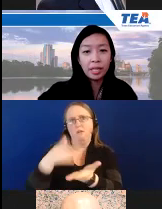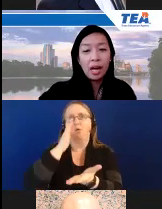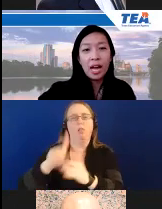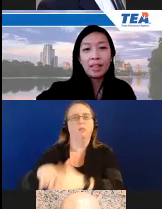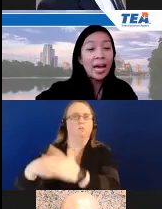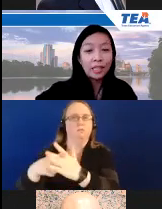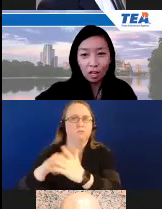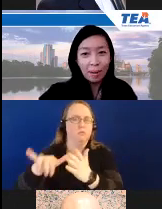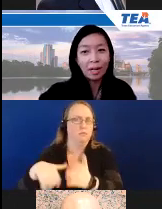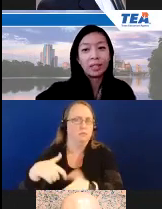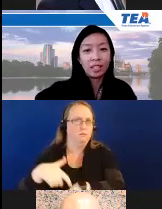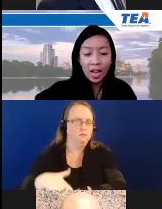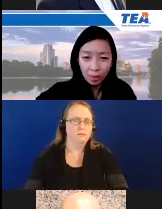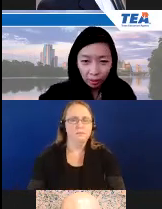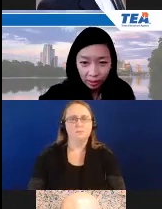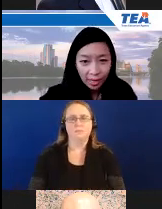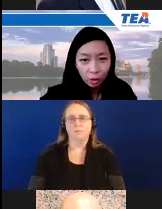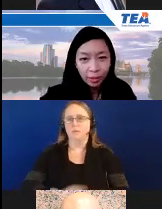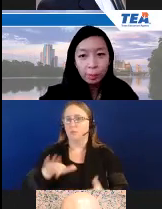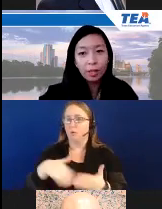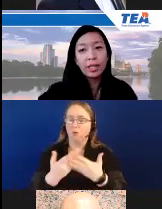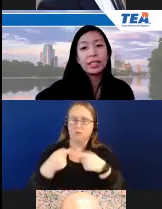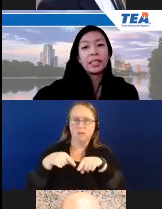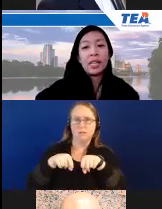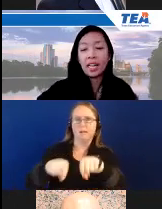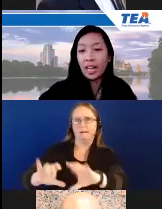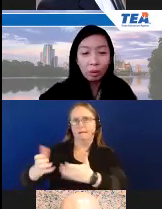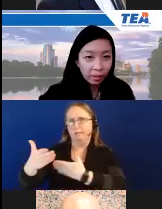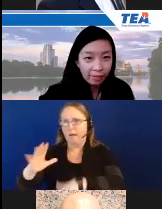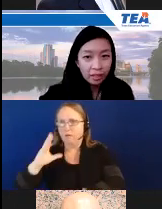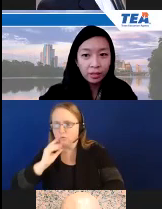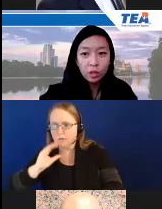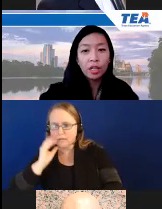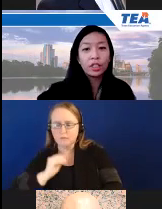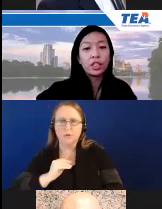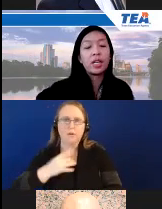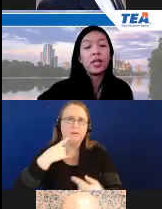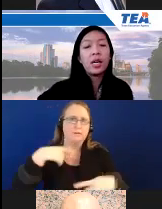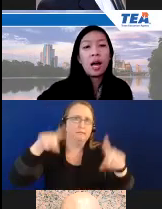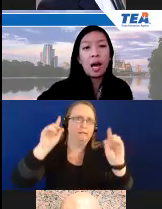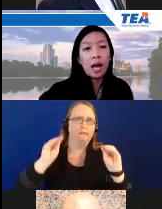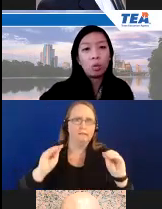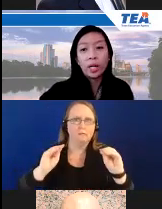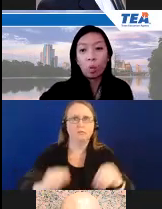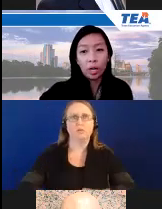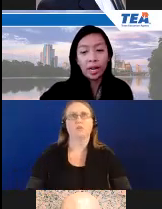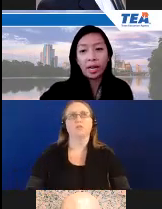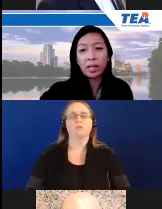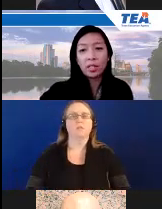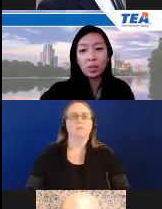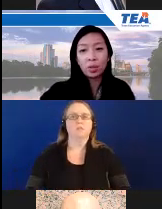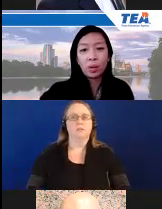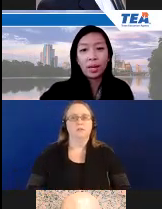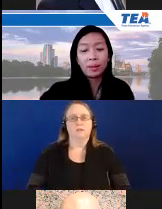implemented. And that is all about this alignment with the classroom experience, alignment with effective instruction. And we are